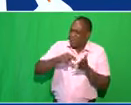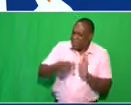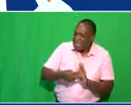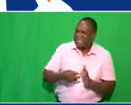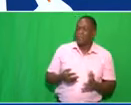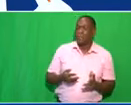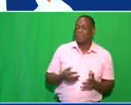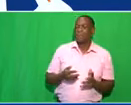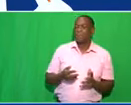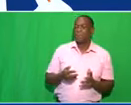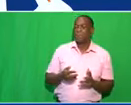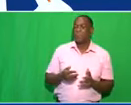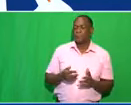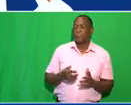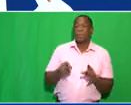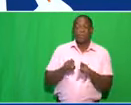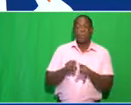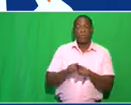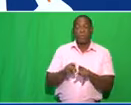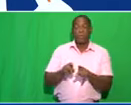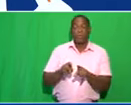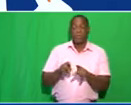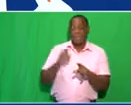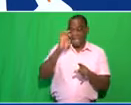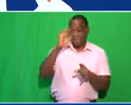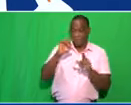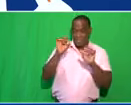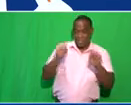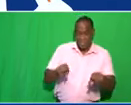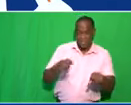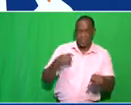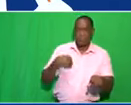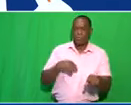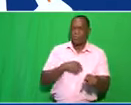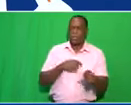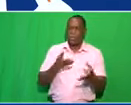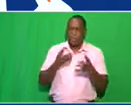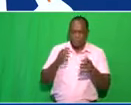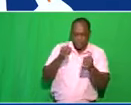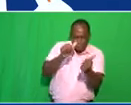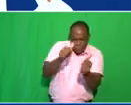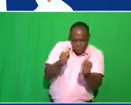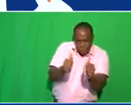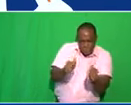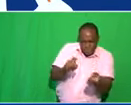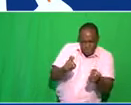how we want to shape the education system so that we provide a good education for all.